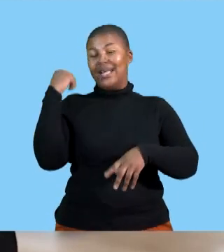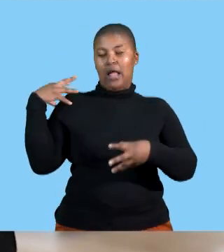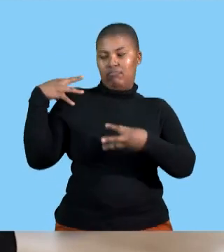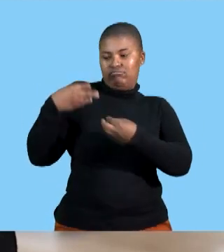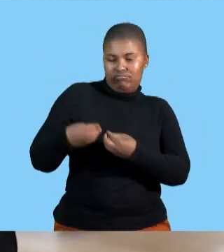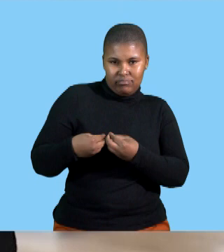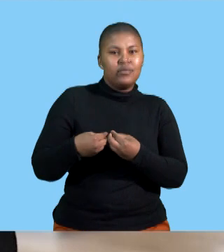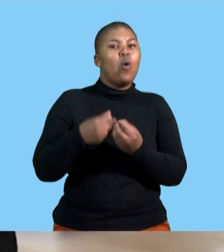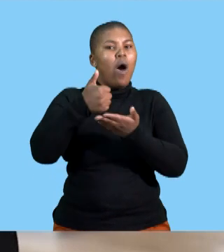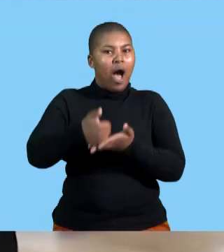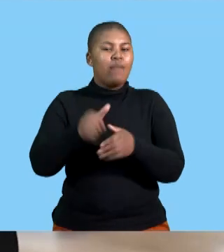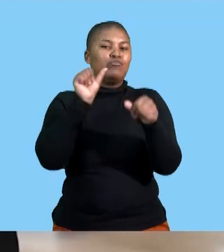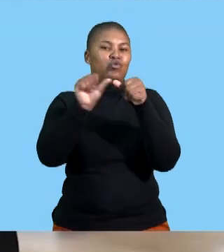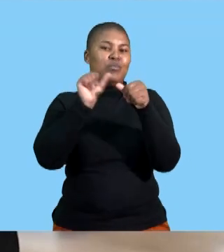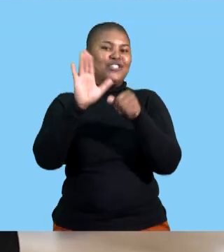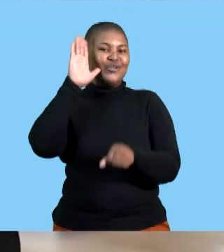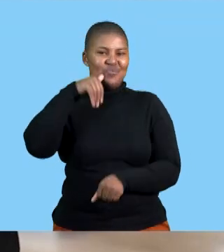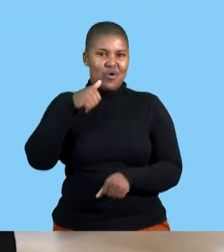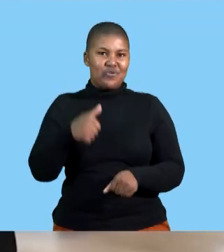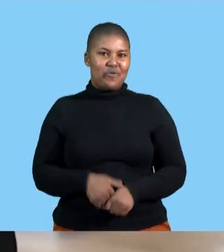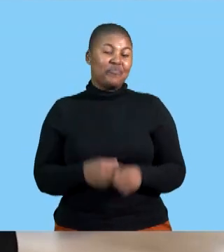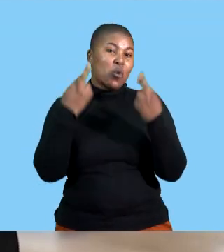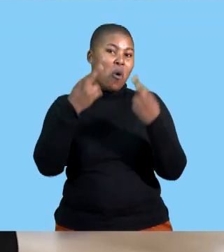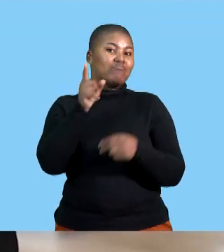yesterday, but it does surely make tomorrow